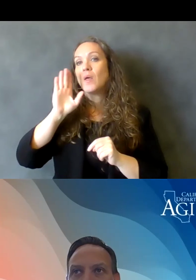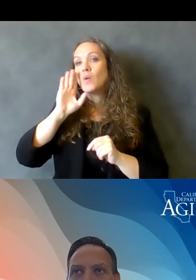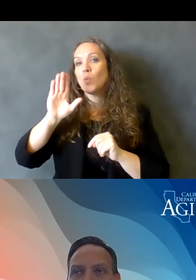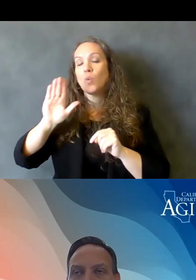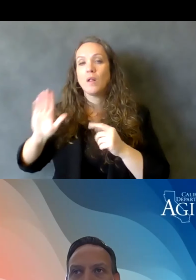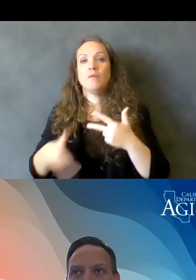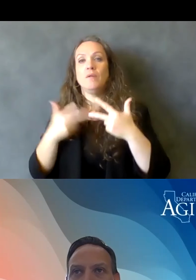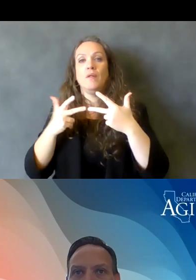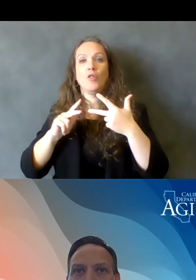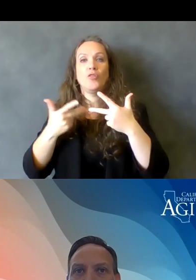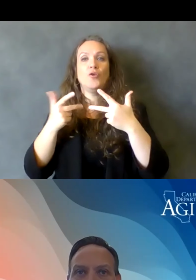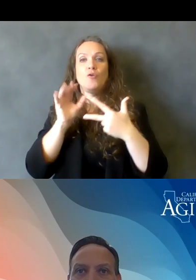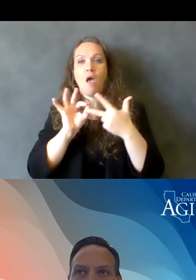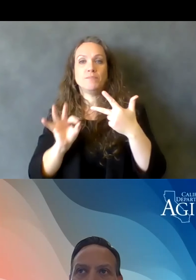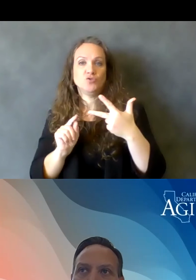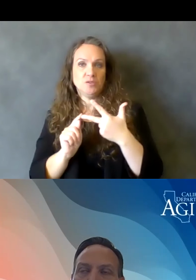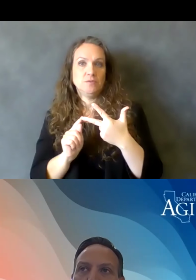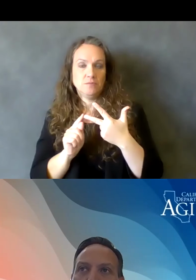representative to represent those patients.